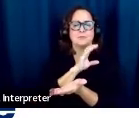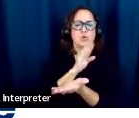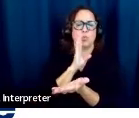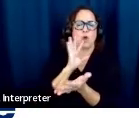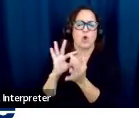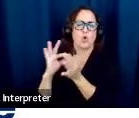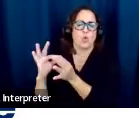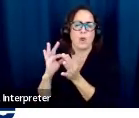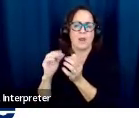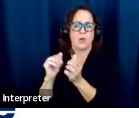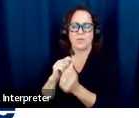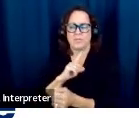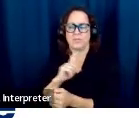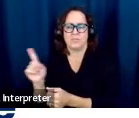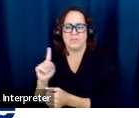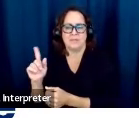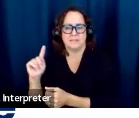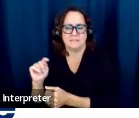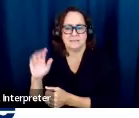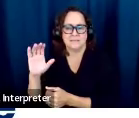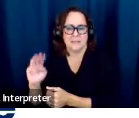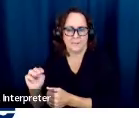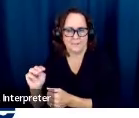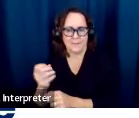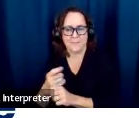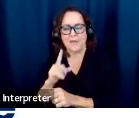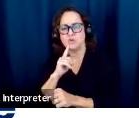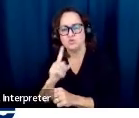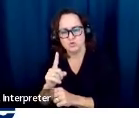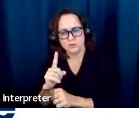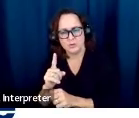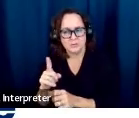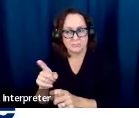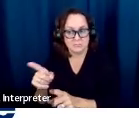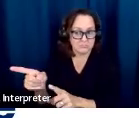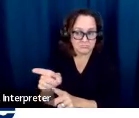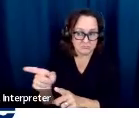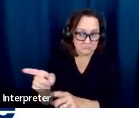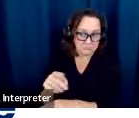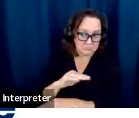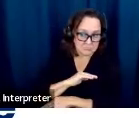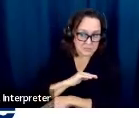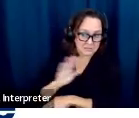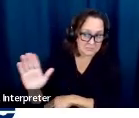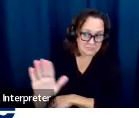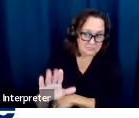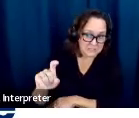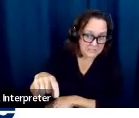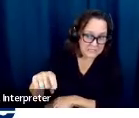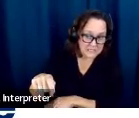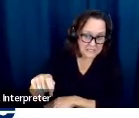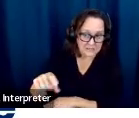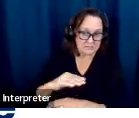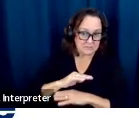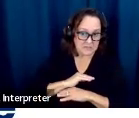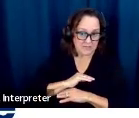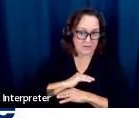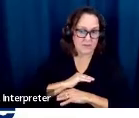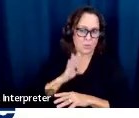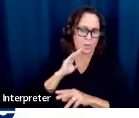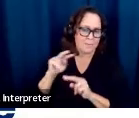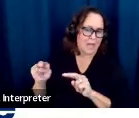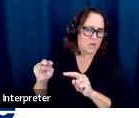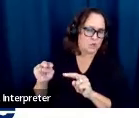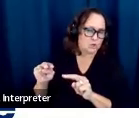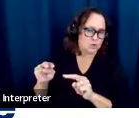monitor services to ensure the services meet the participant's need and that they're satisfied with their service providers. This monitoring occurs through